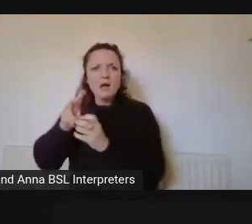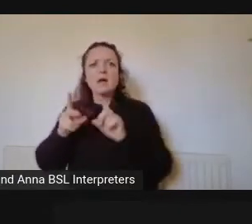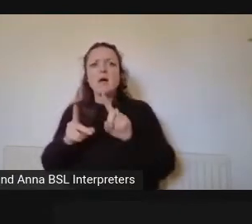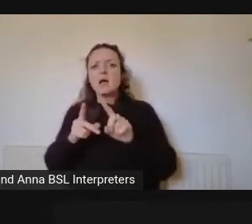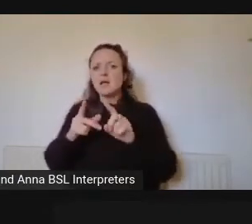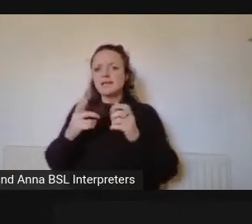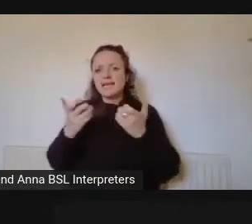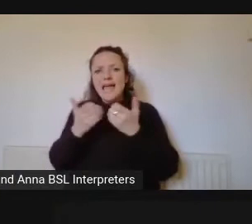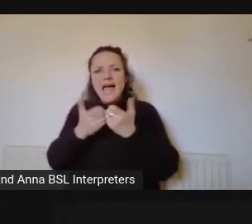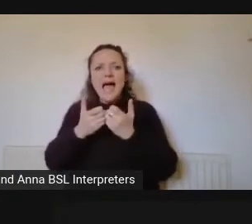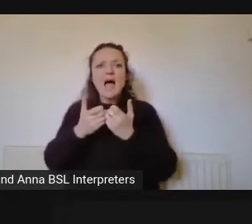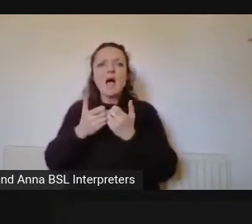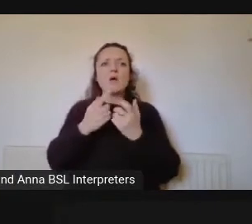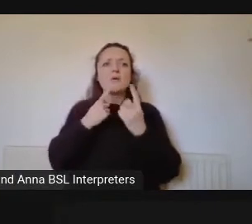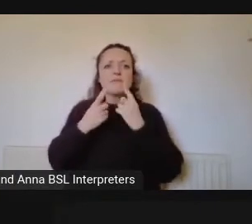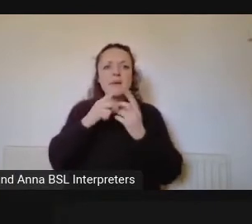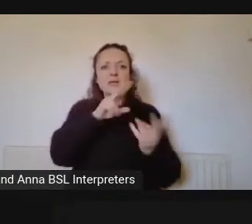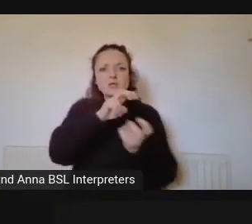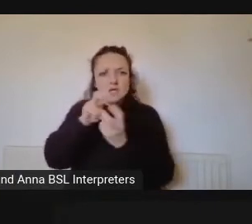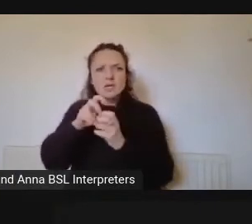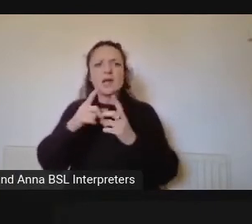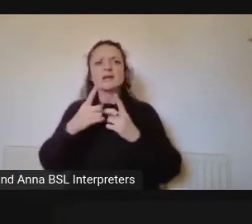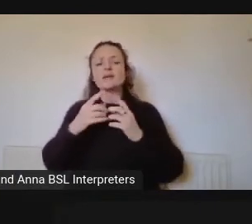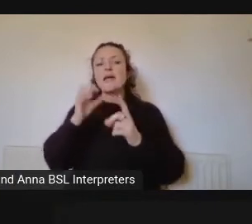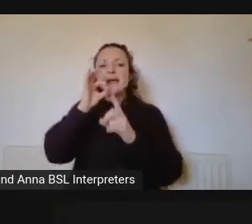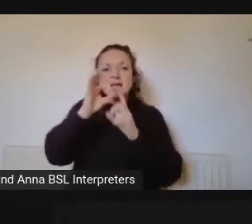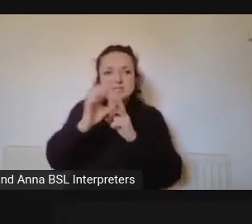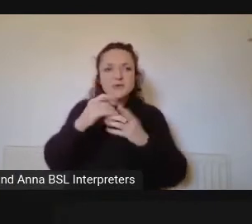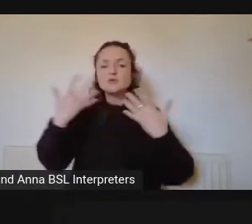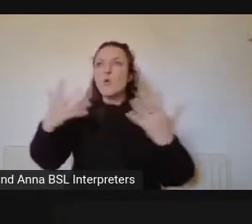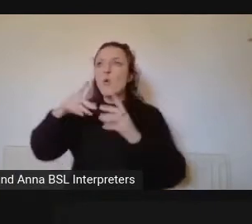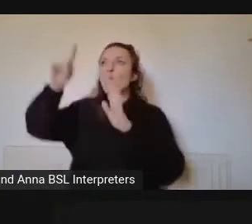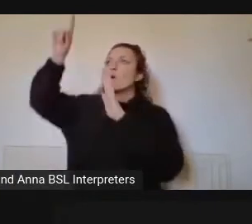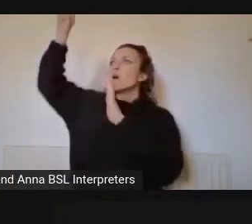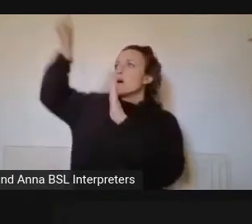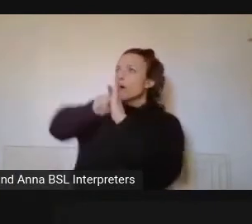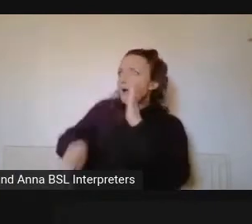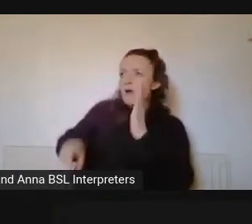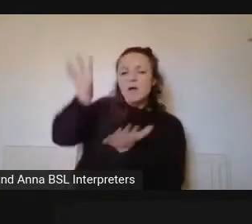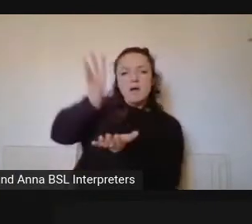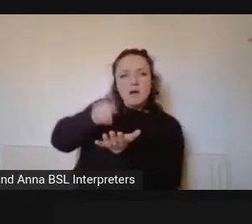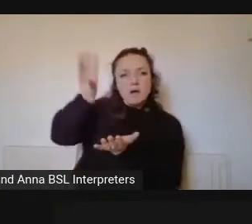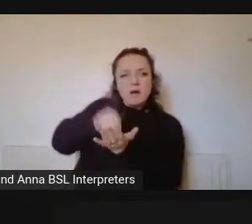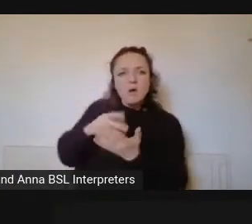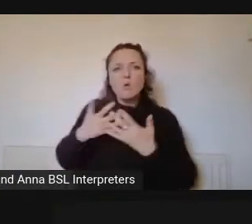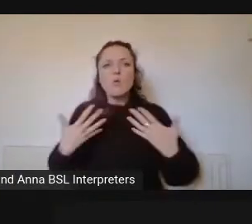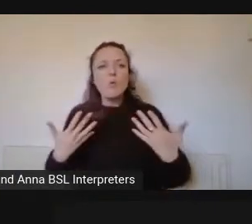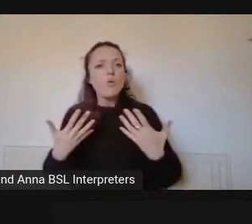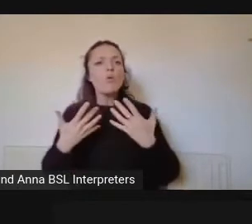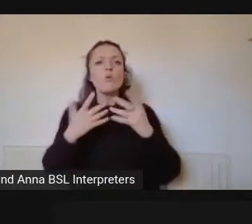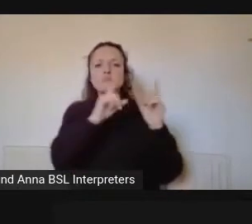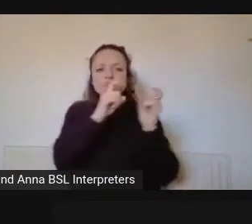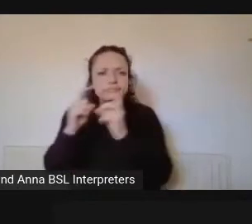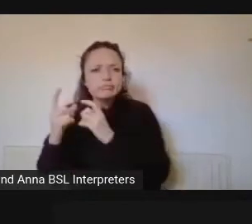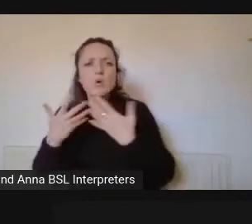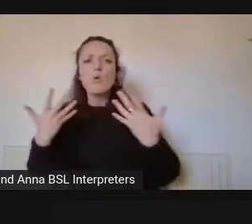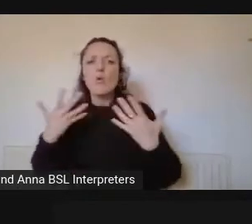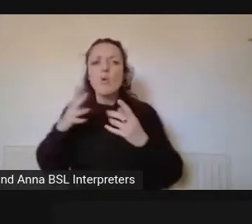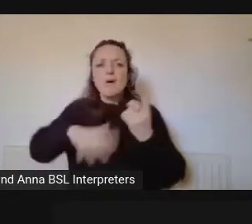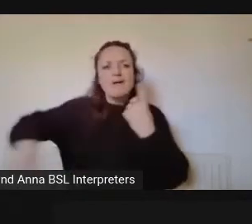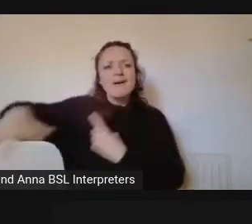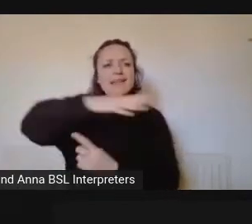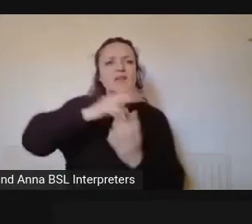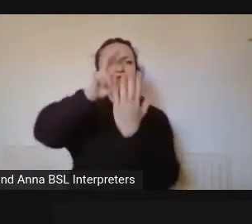or aerial photography or the pixel level that you're working at, or that you're using open data or land registry